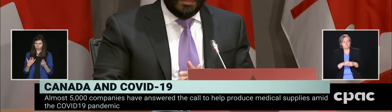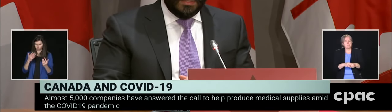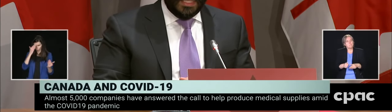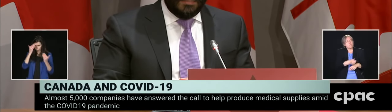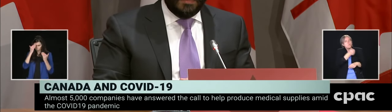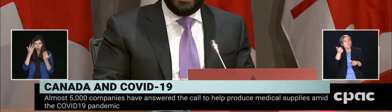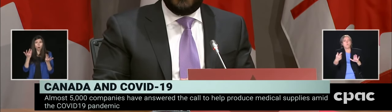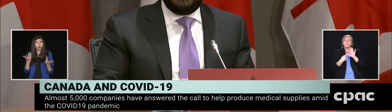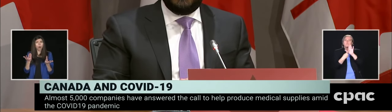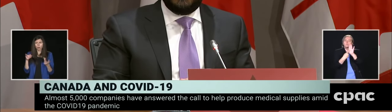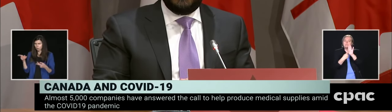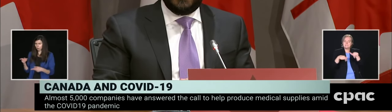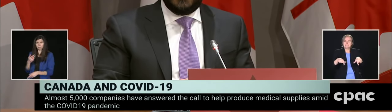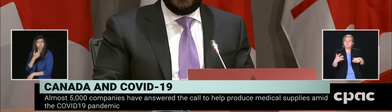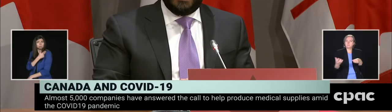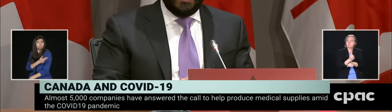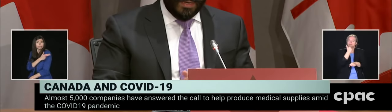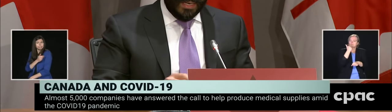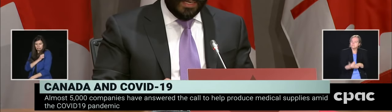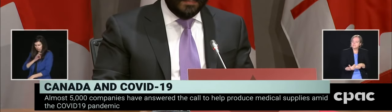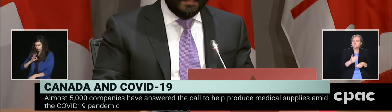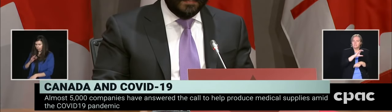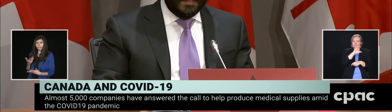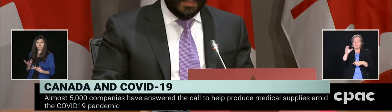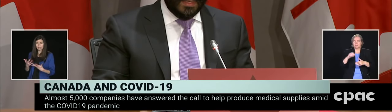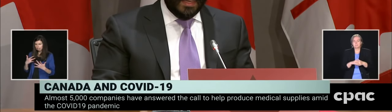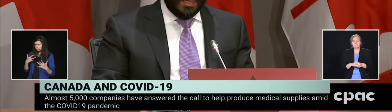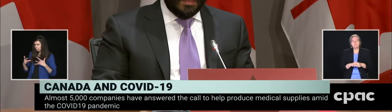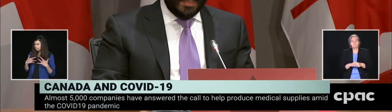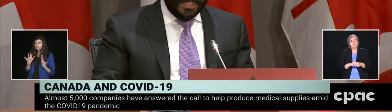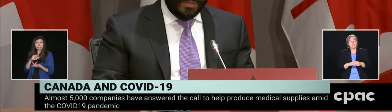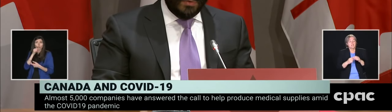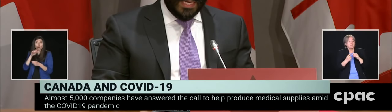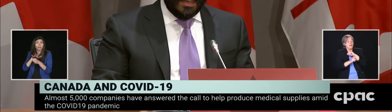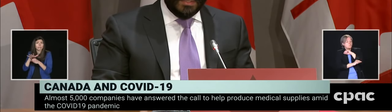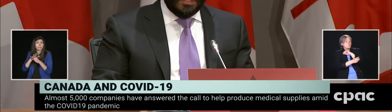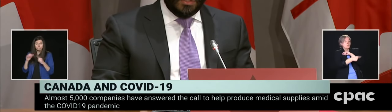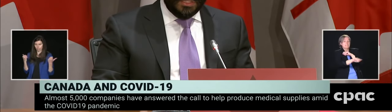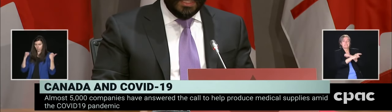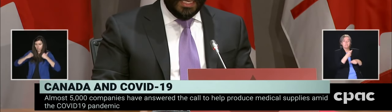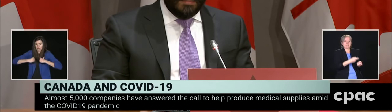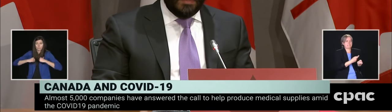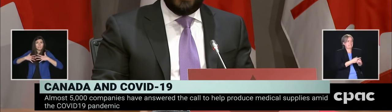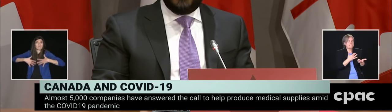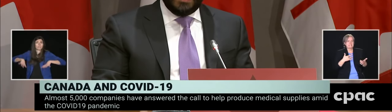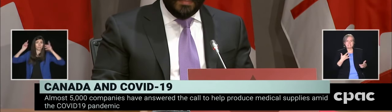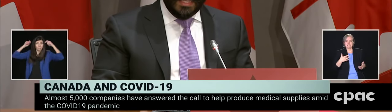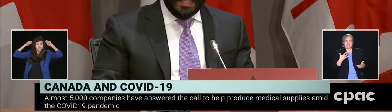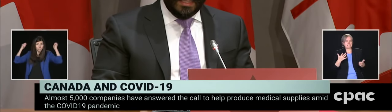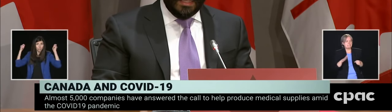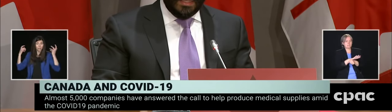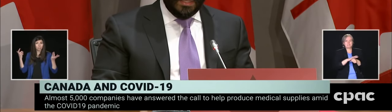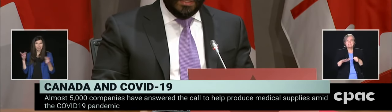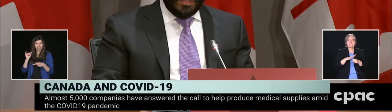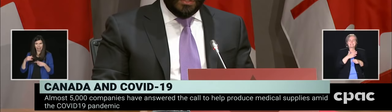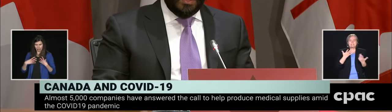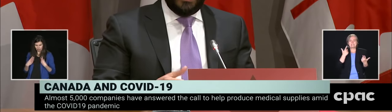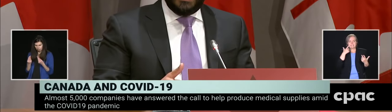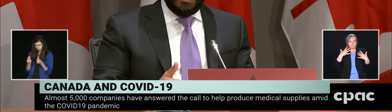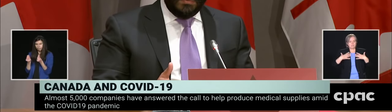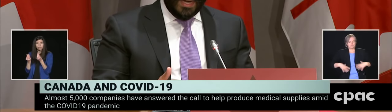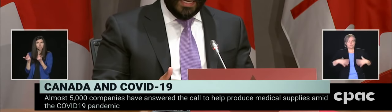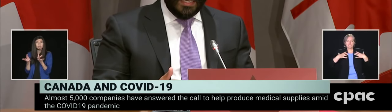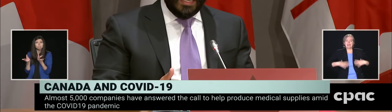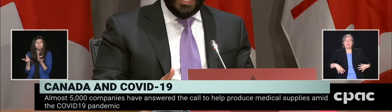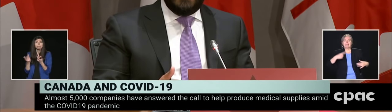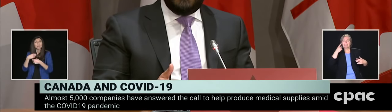medical gowns to keep them safe in the front line. The material for gowns has traditionally not been produced domestically, so we